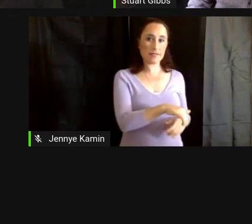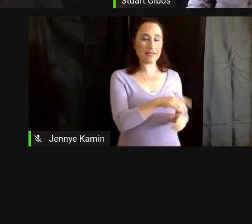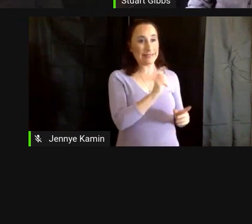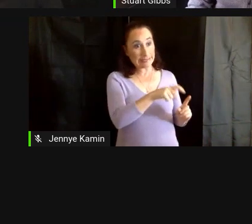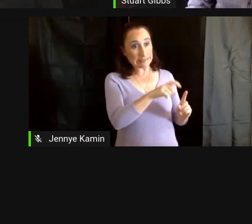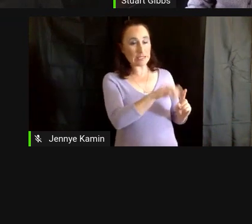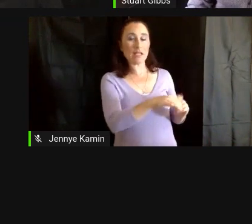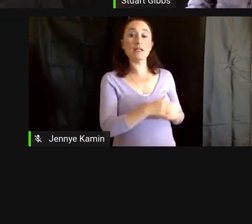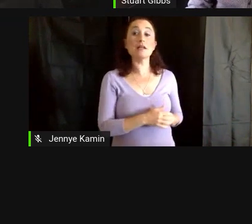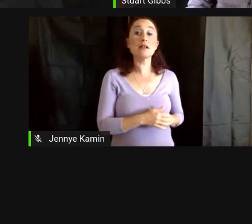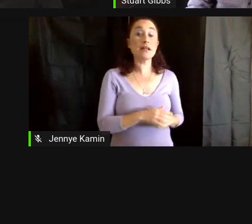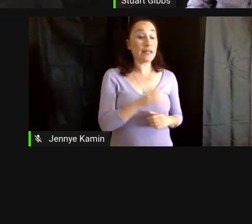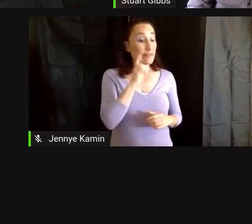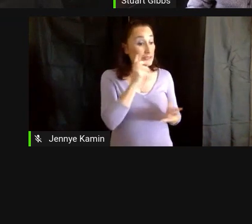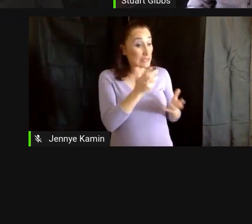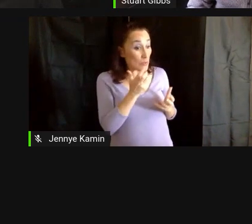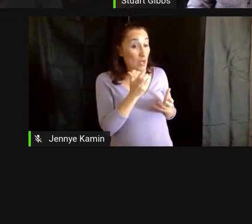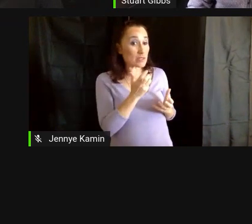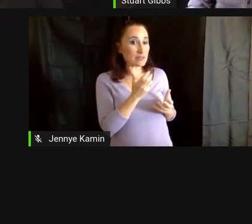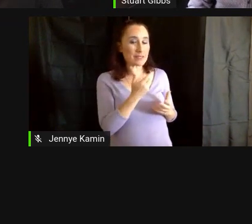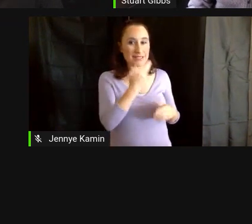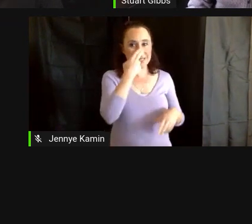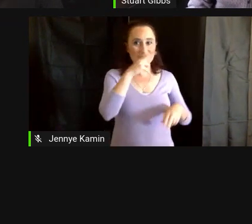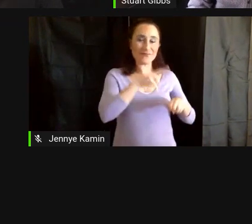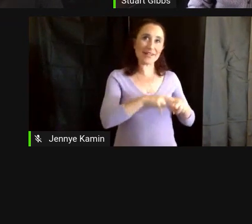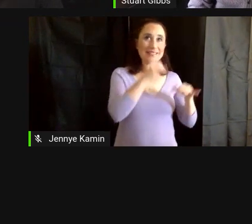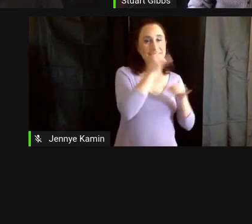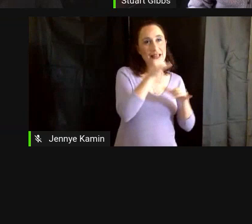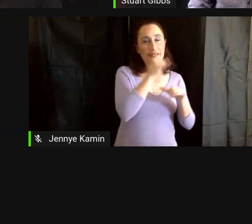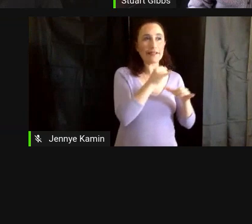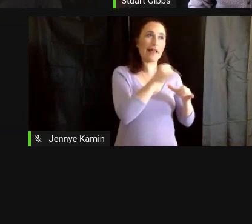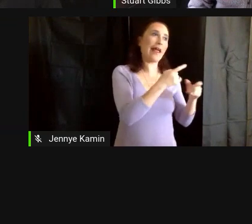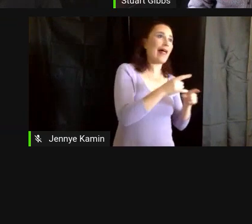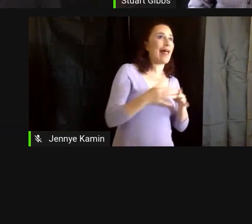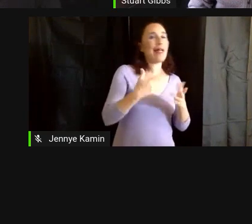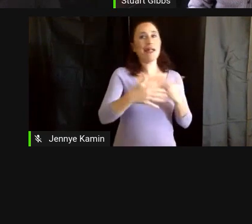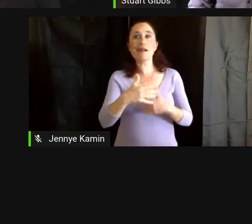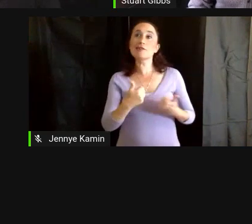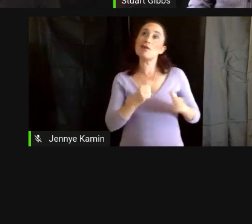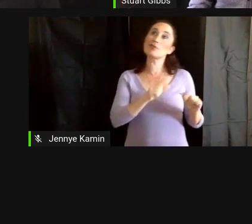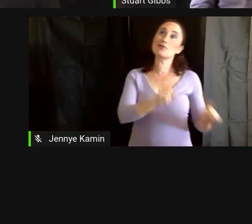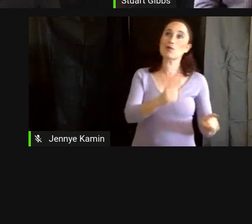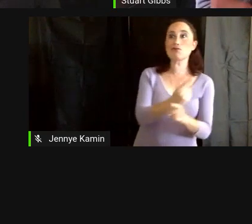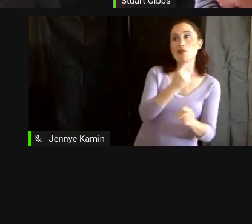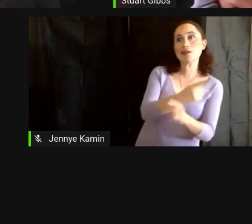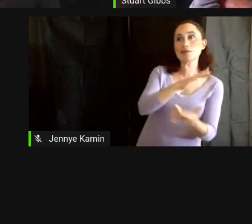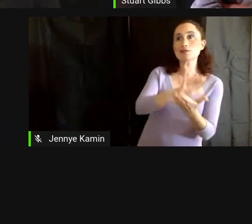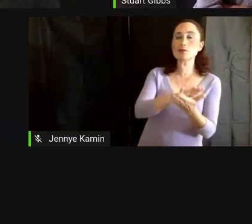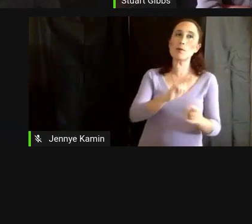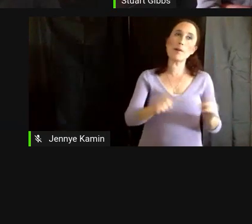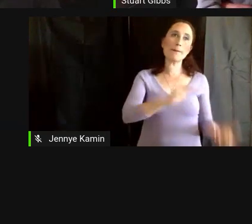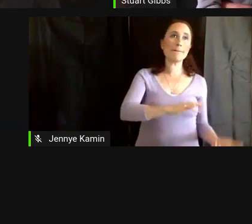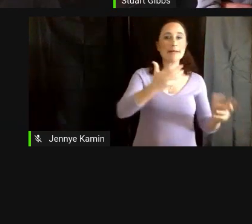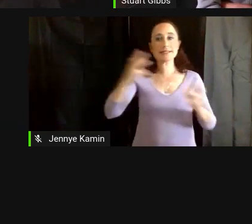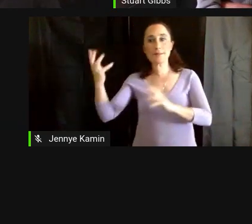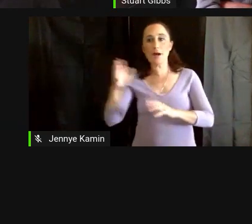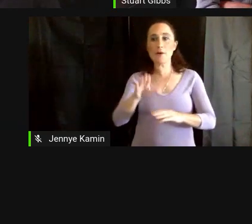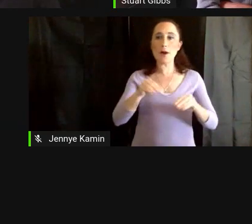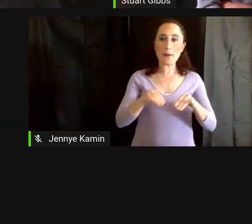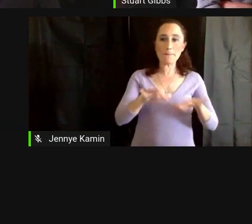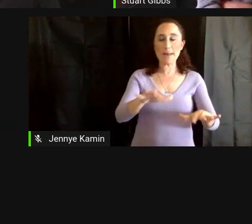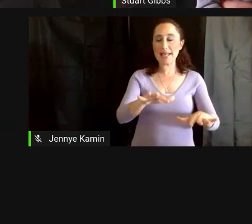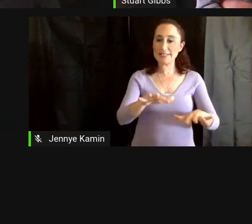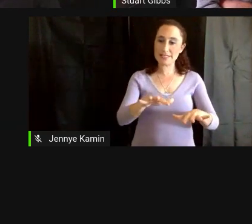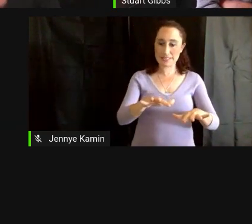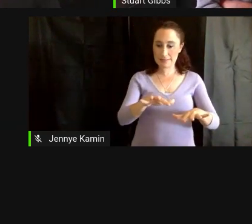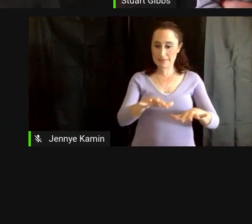the thing that she thinks she wants, that's like all the fun hijinks. Like she tries to go to a school and she keeps messing up and her magic keeps slipping